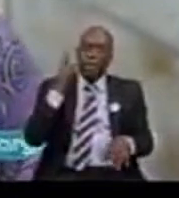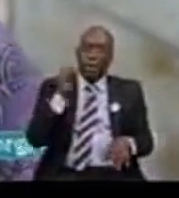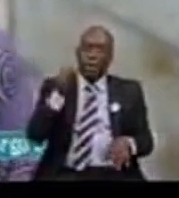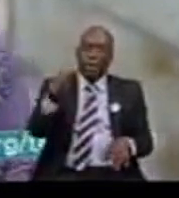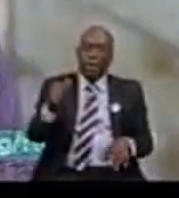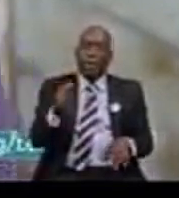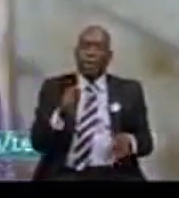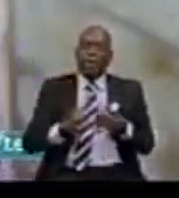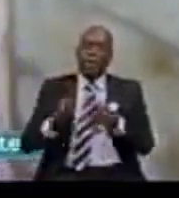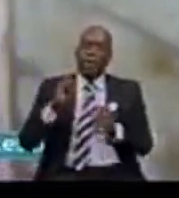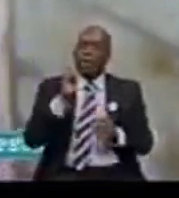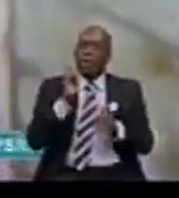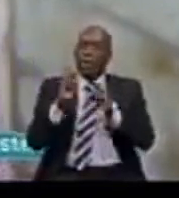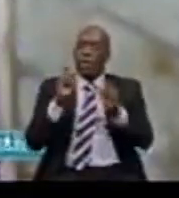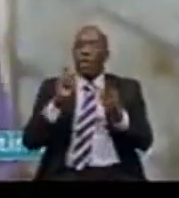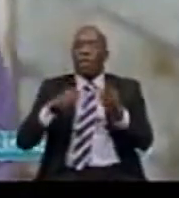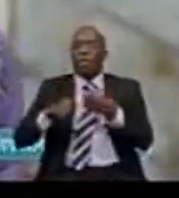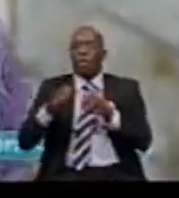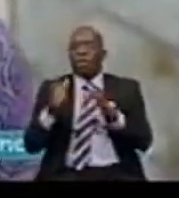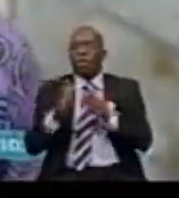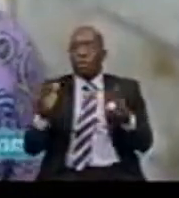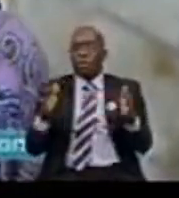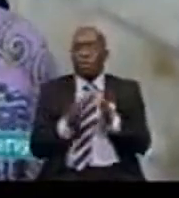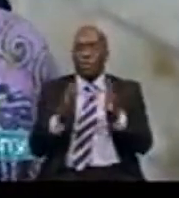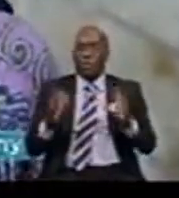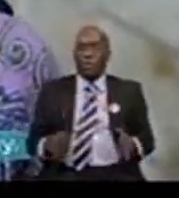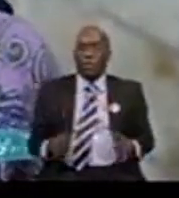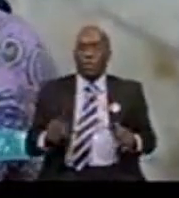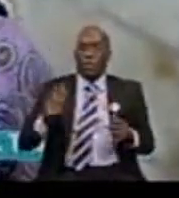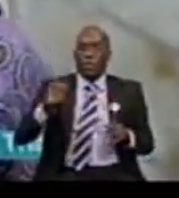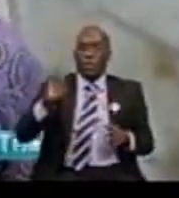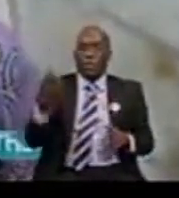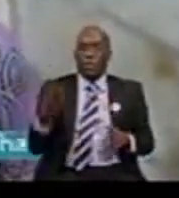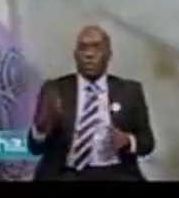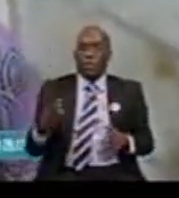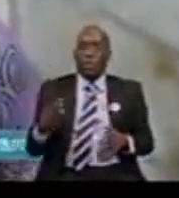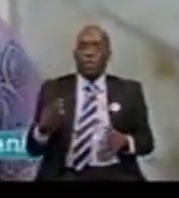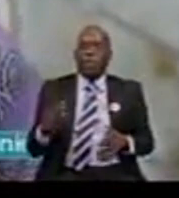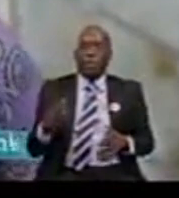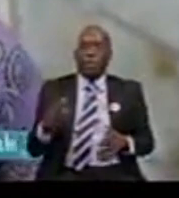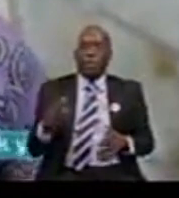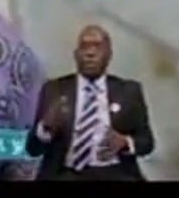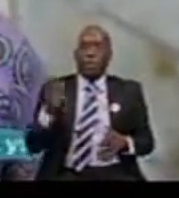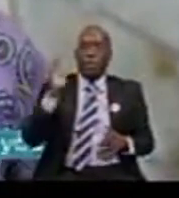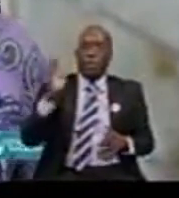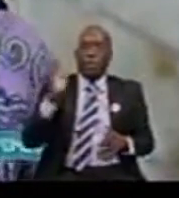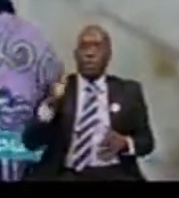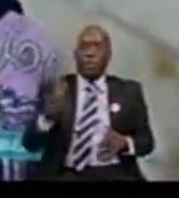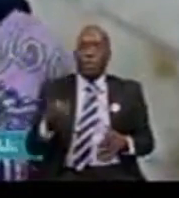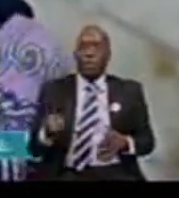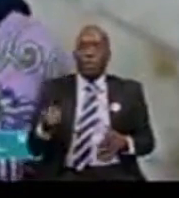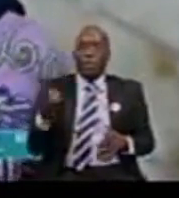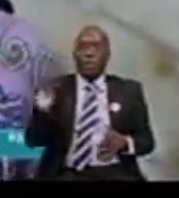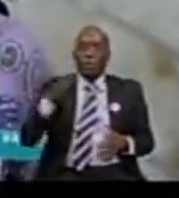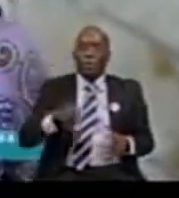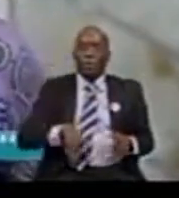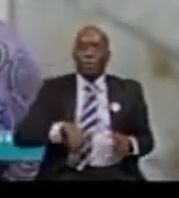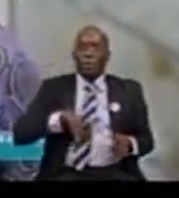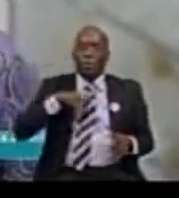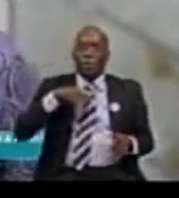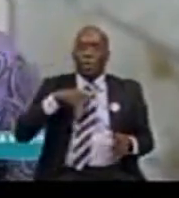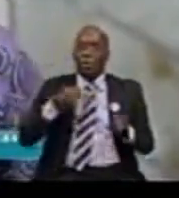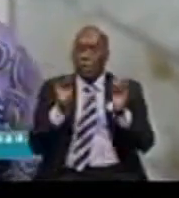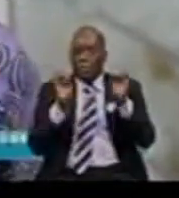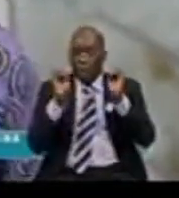Hallelujah. The second testimony is that I prepare for a message before the coming of our Father and the Lord to